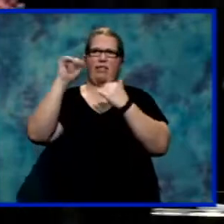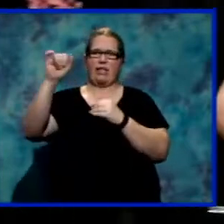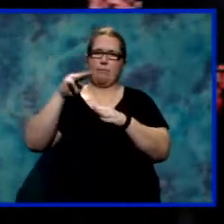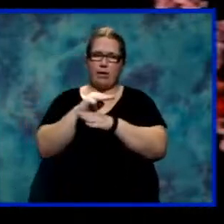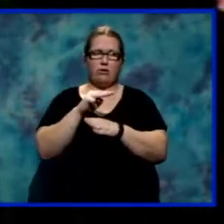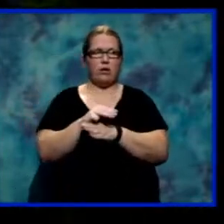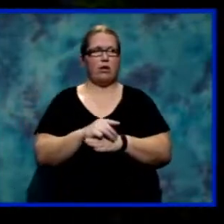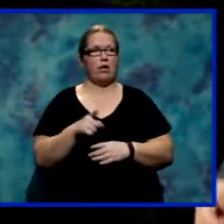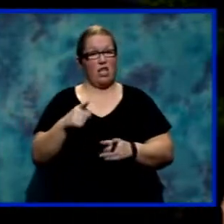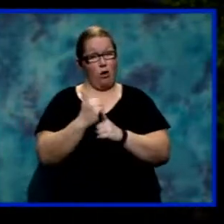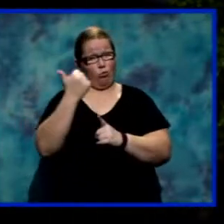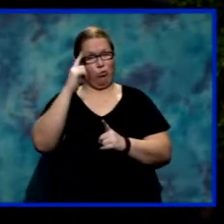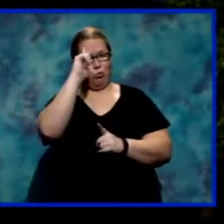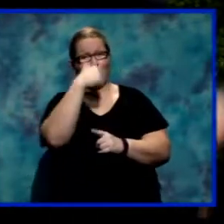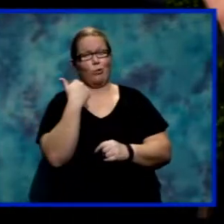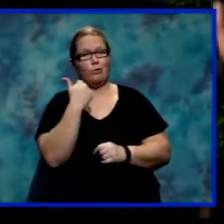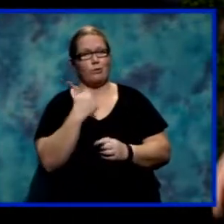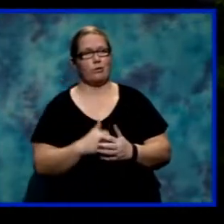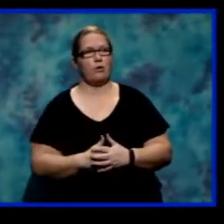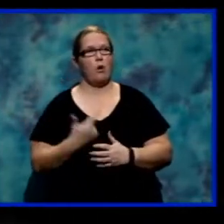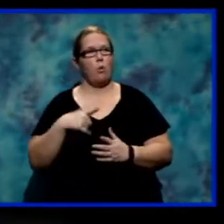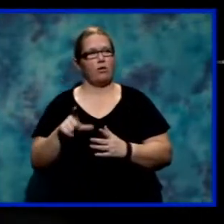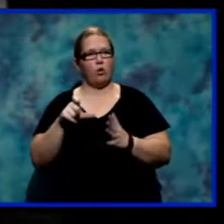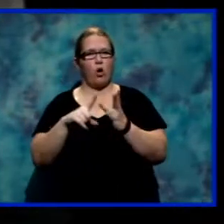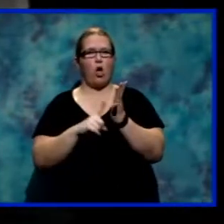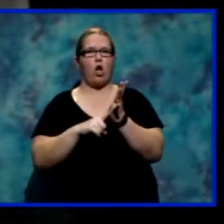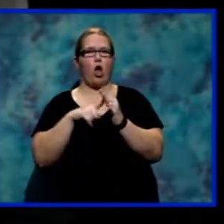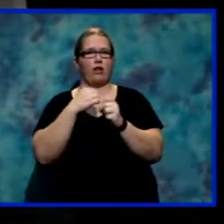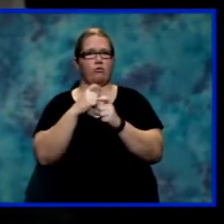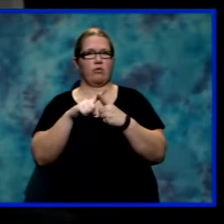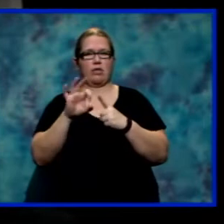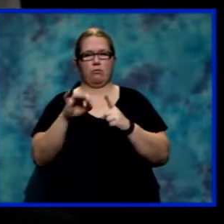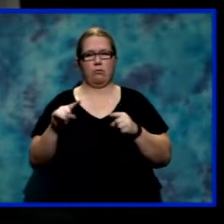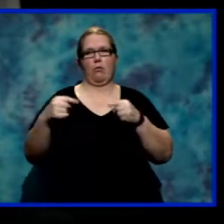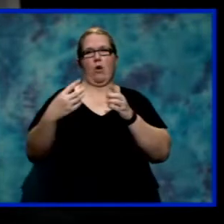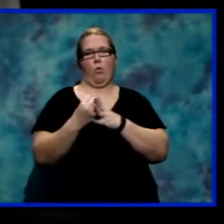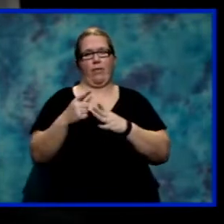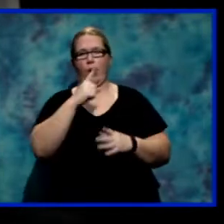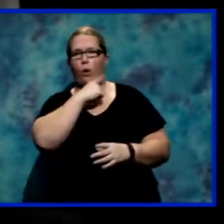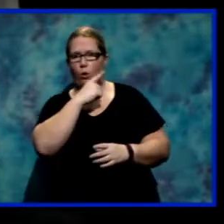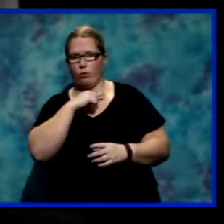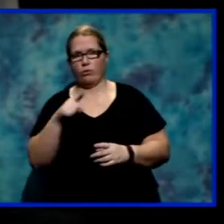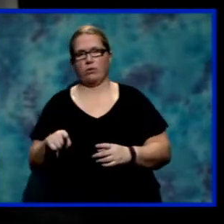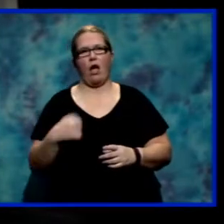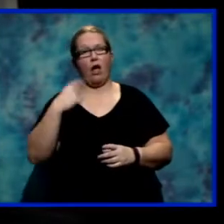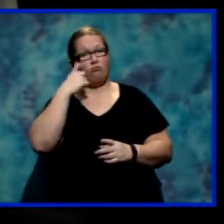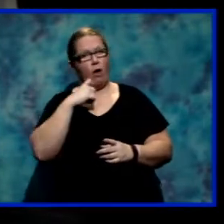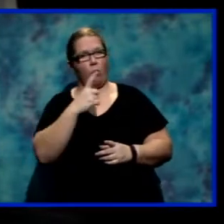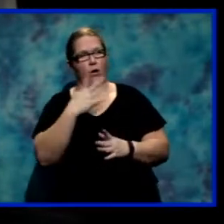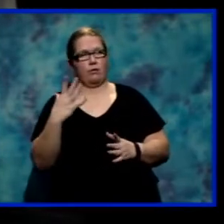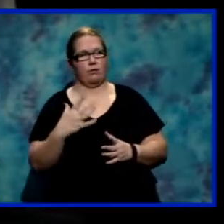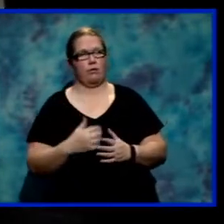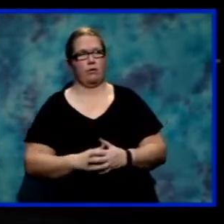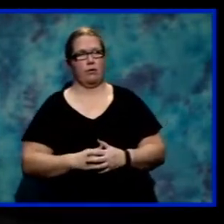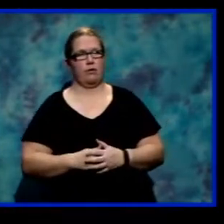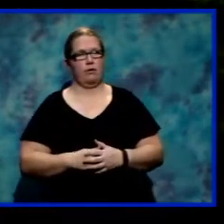guy was good looking. Well, when we went to college, you didn't compete with this guy if you like one of the girls. I tried once and,